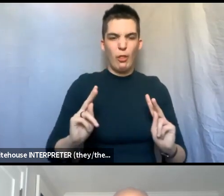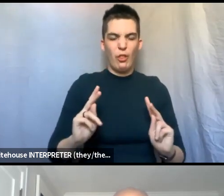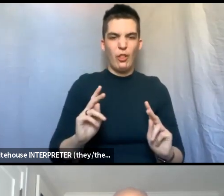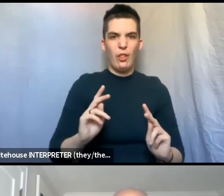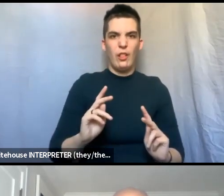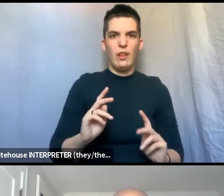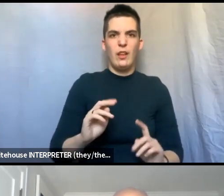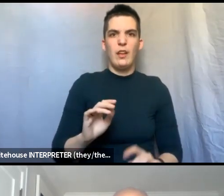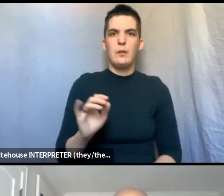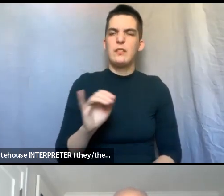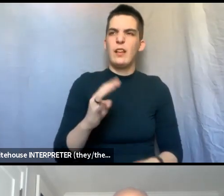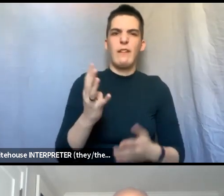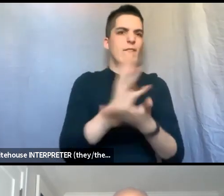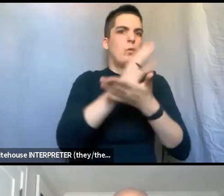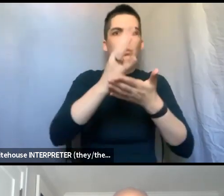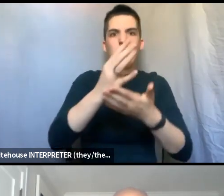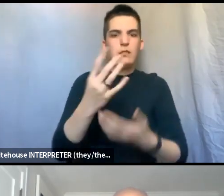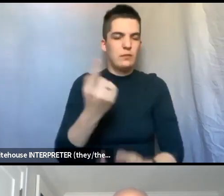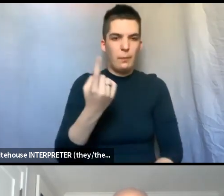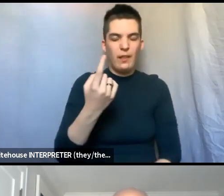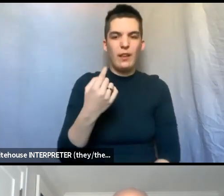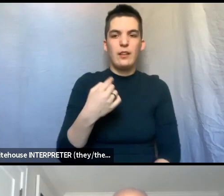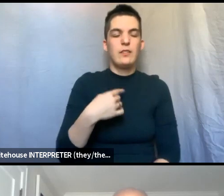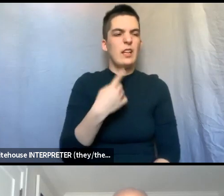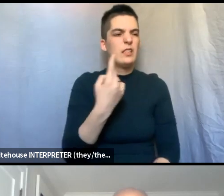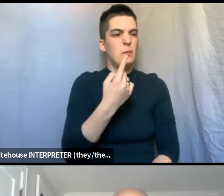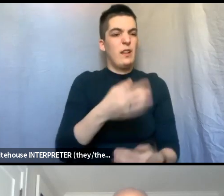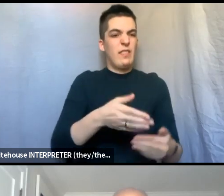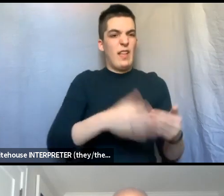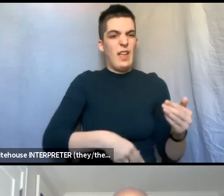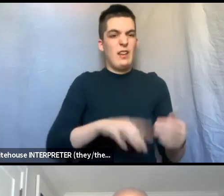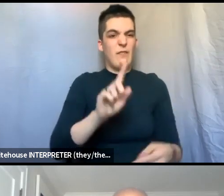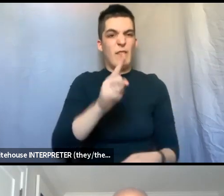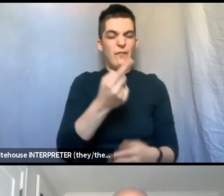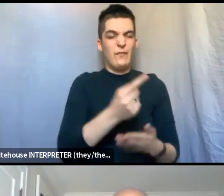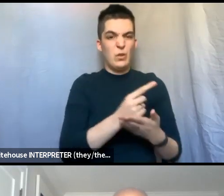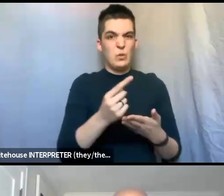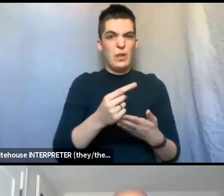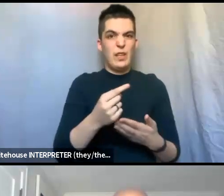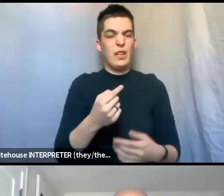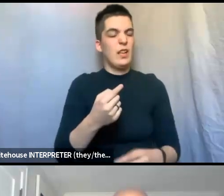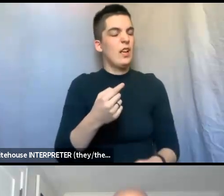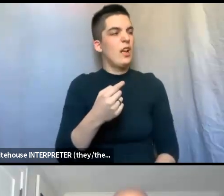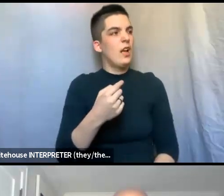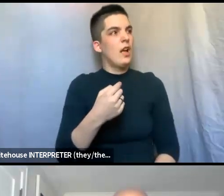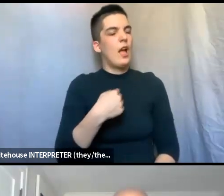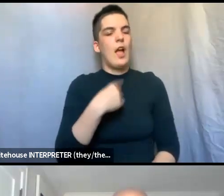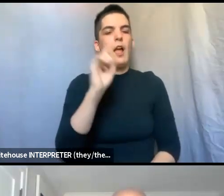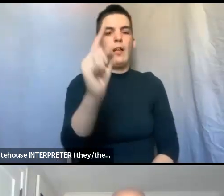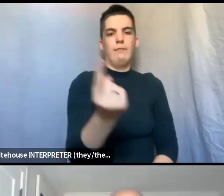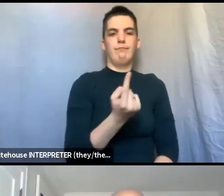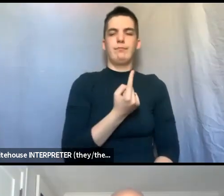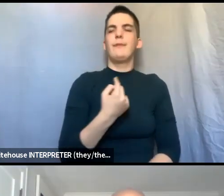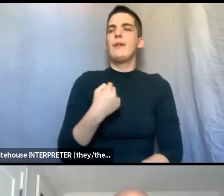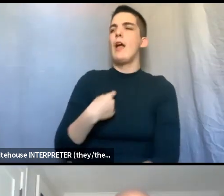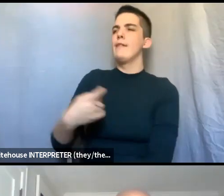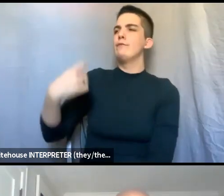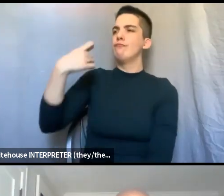I think it was 4 weeks. Somebody came to me at the end of the first week and said, I've just been voted president of the